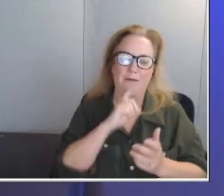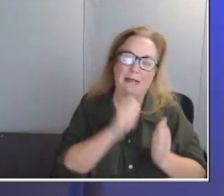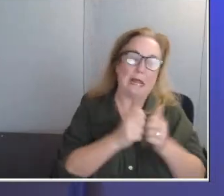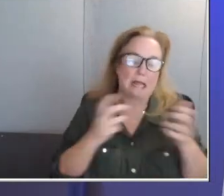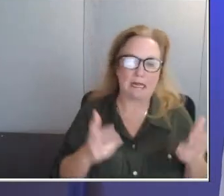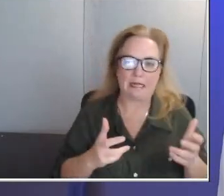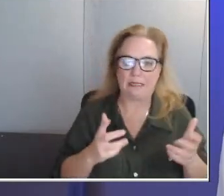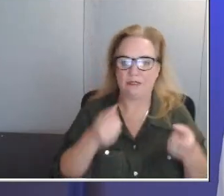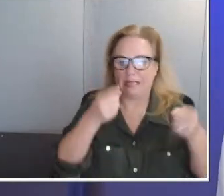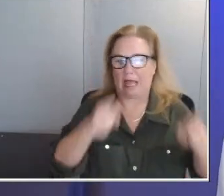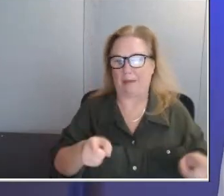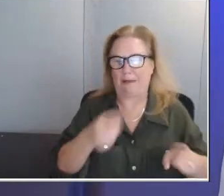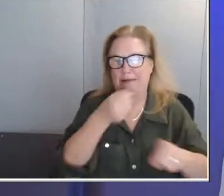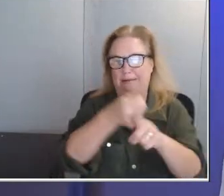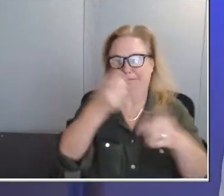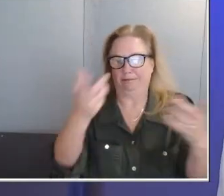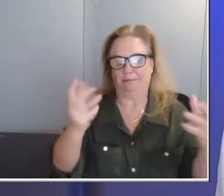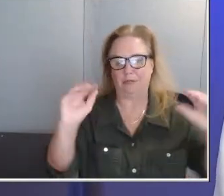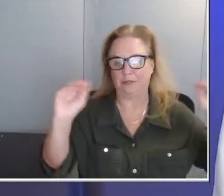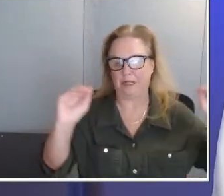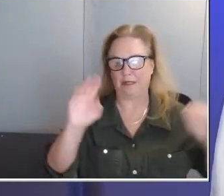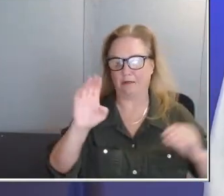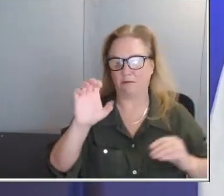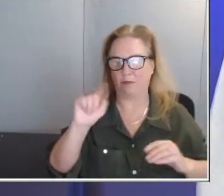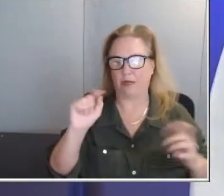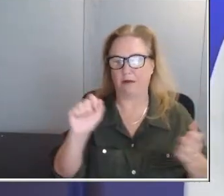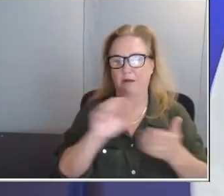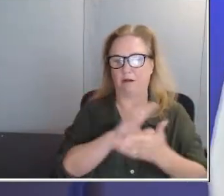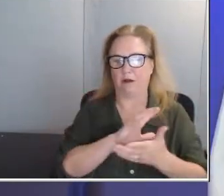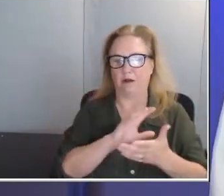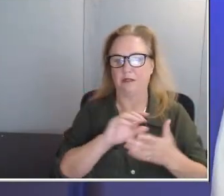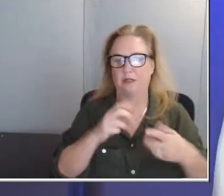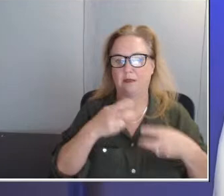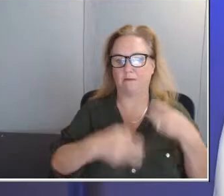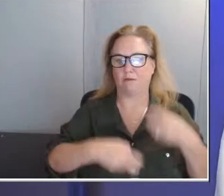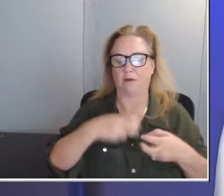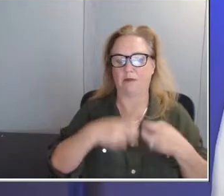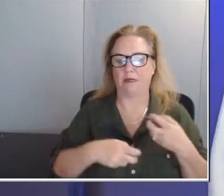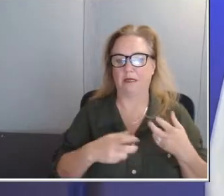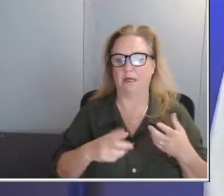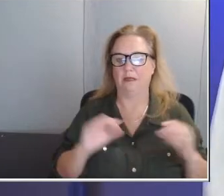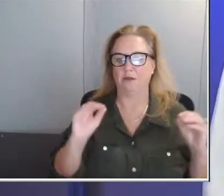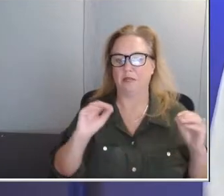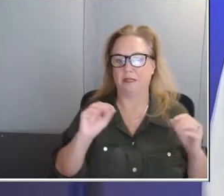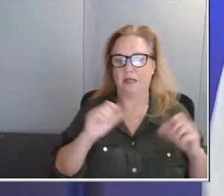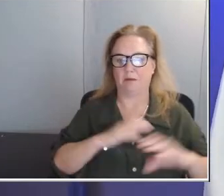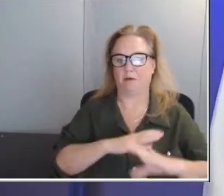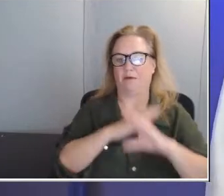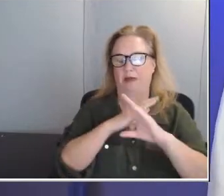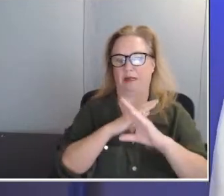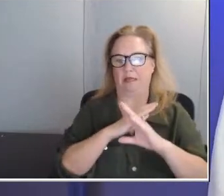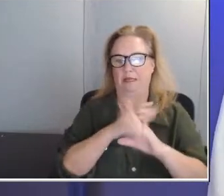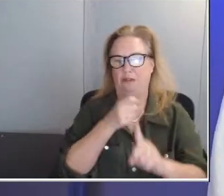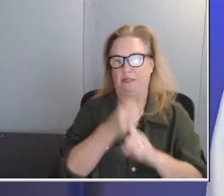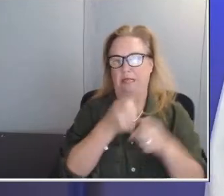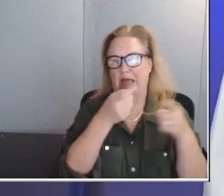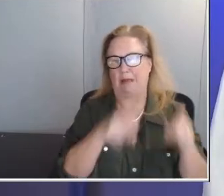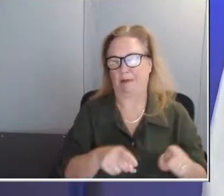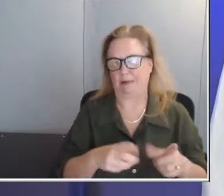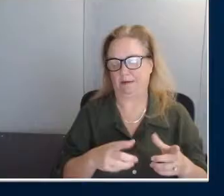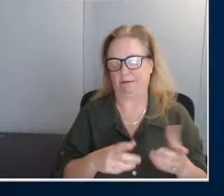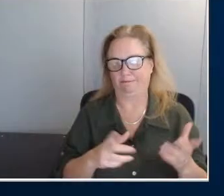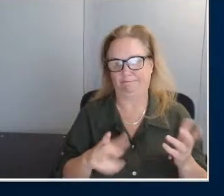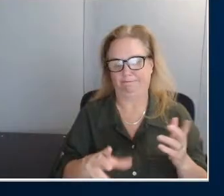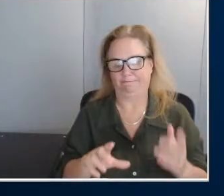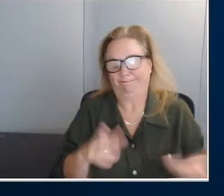kind of happens. There's nothing that Brett did to cause the problem. There's nothing he really could have done to prevent it. It just sort of happens. Luck of the draw. Luck